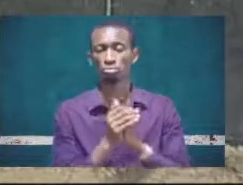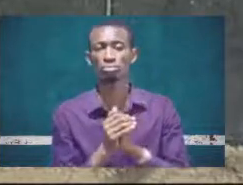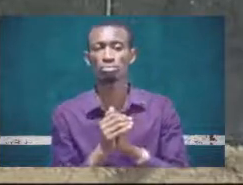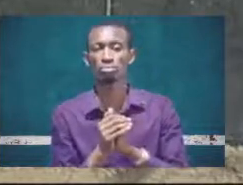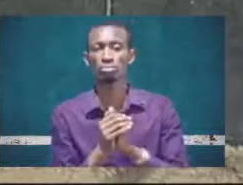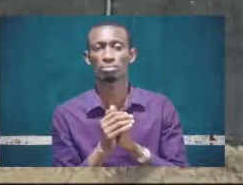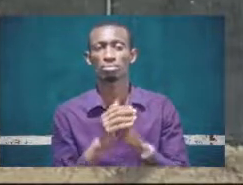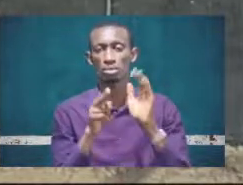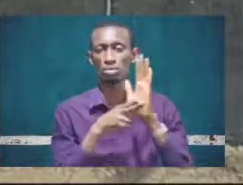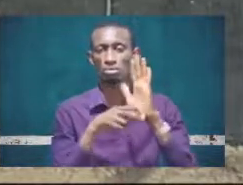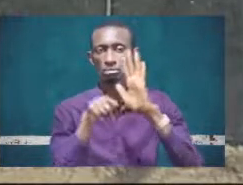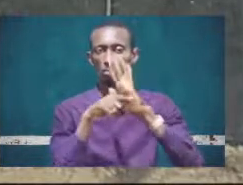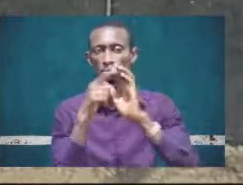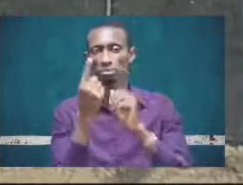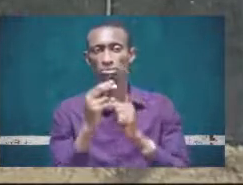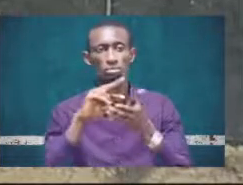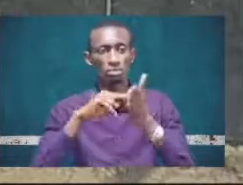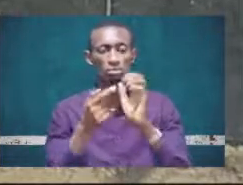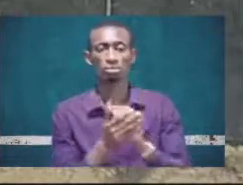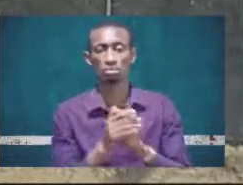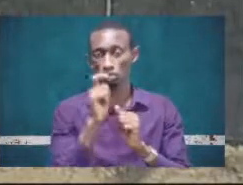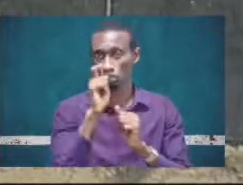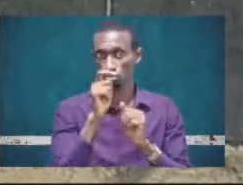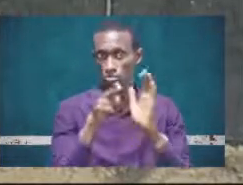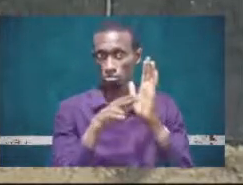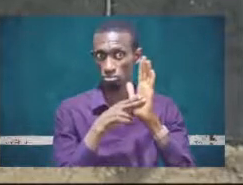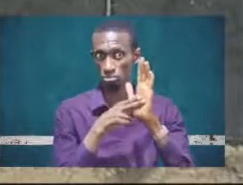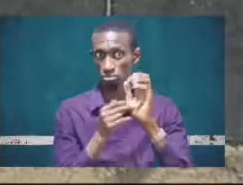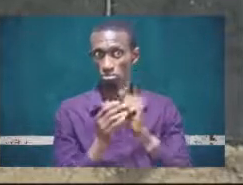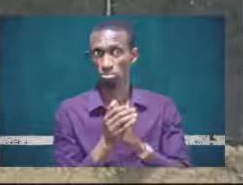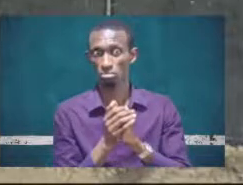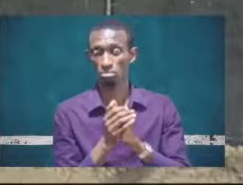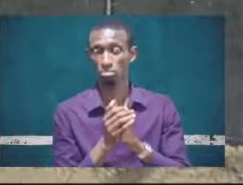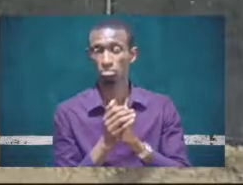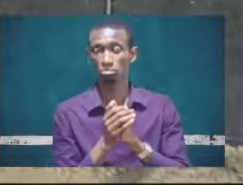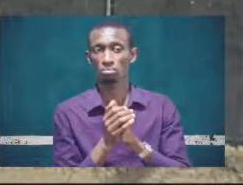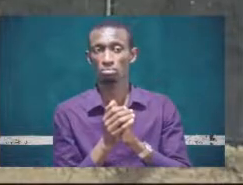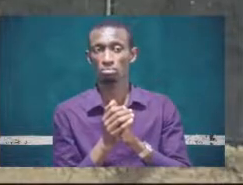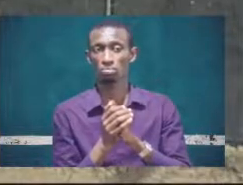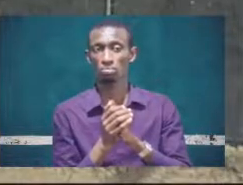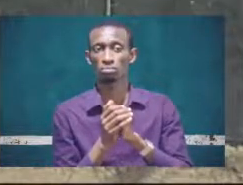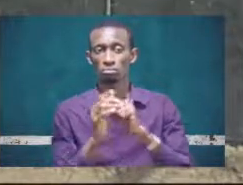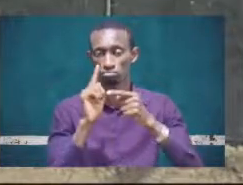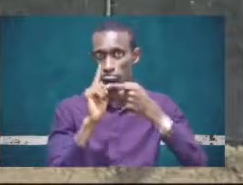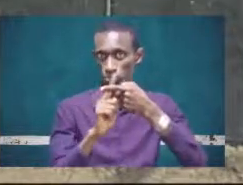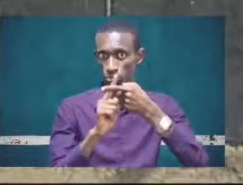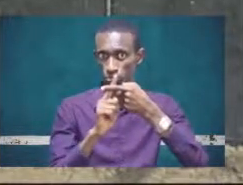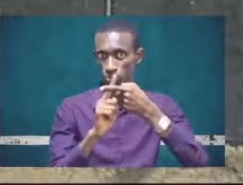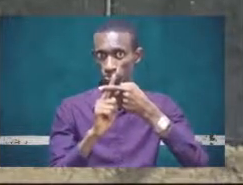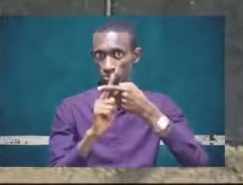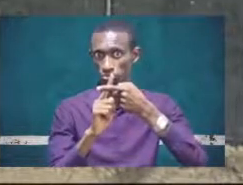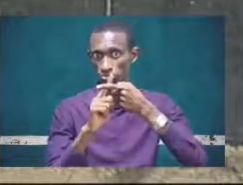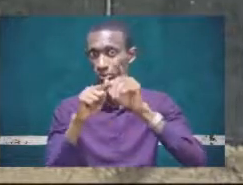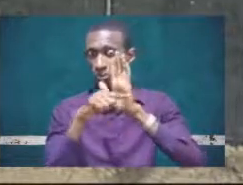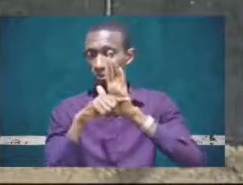equals minus 1. Means that x should be equal to positive or negative square root of minus 1. And